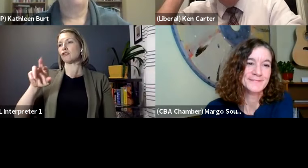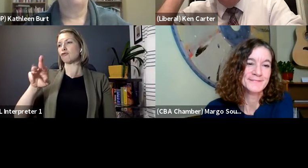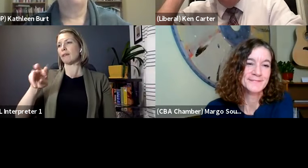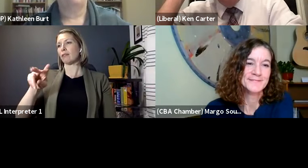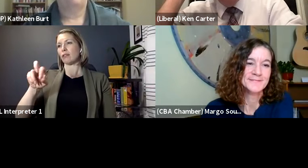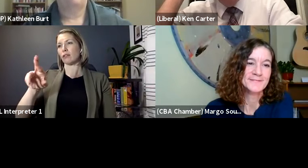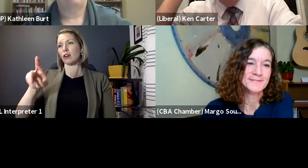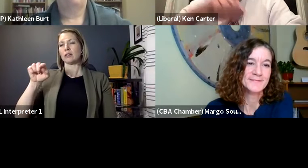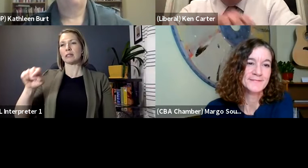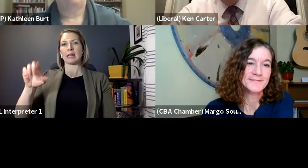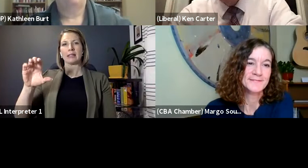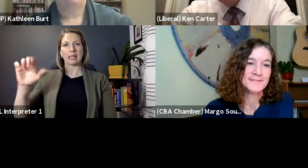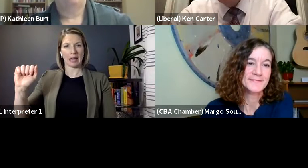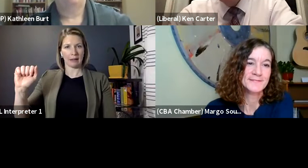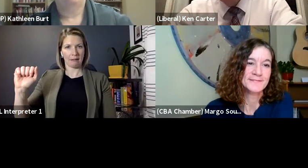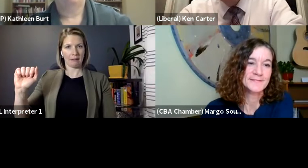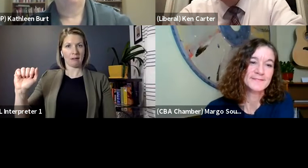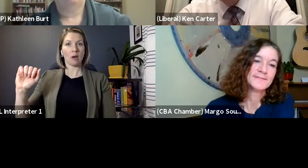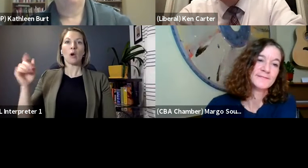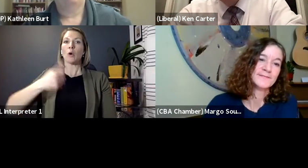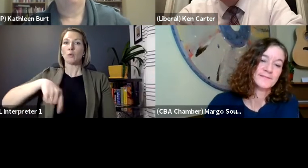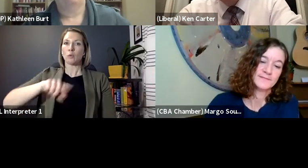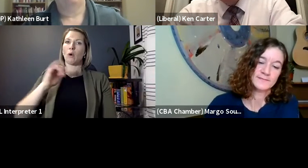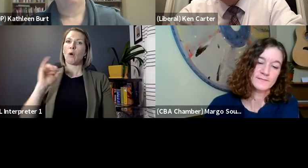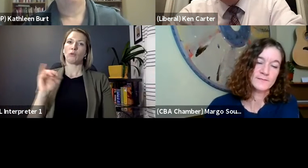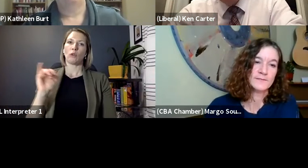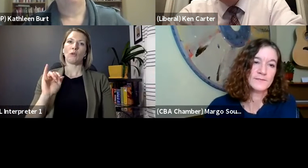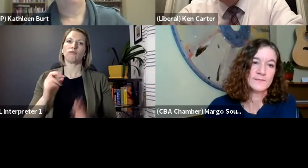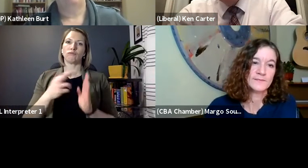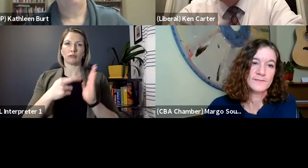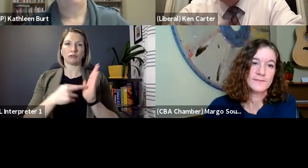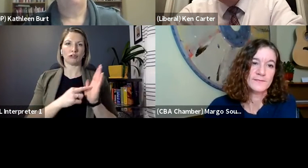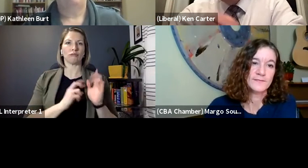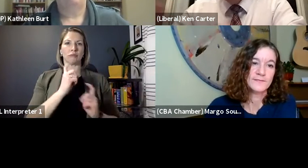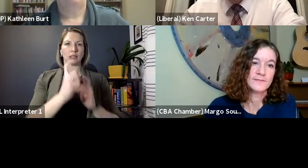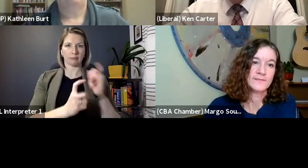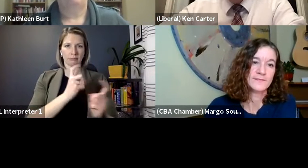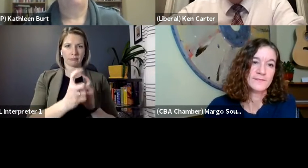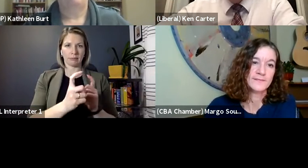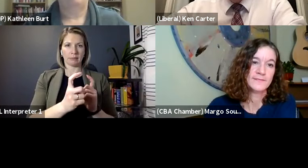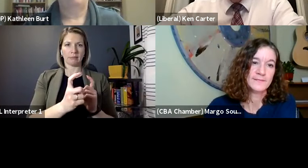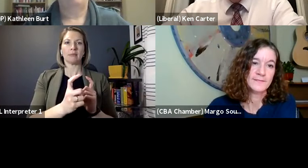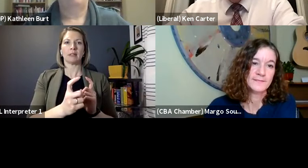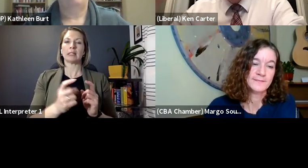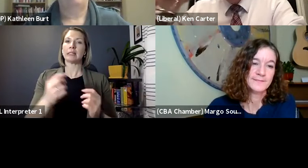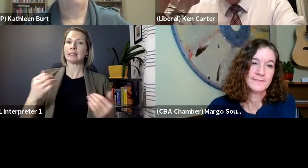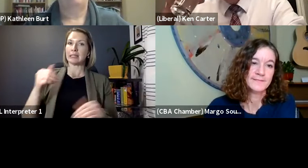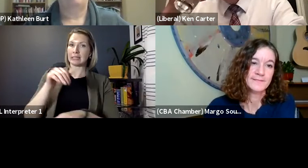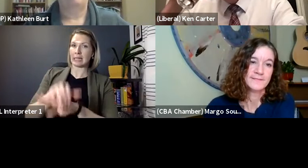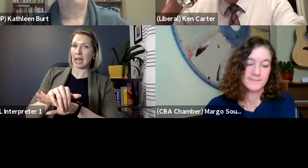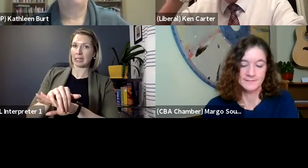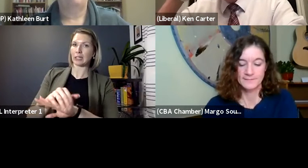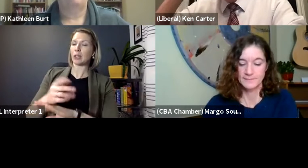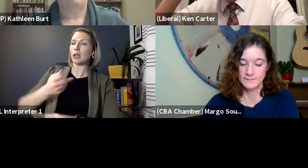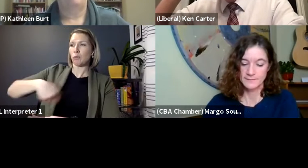www.manuelsriver.ca. As a registered charity, we also offer memberships for our organization. Tonight, we're very proud to